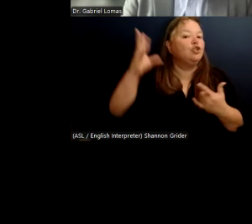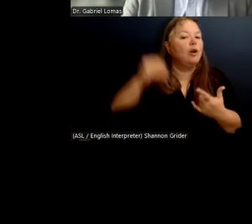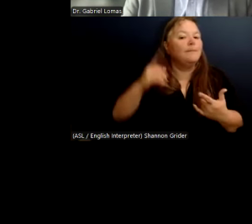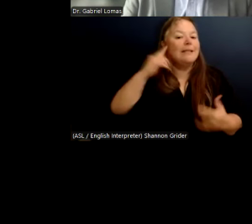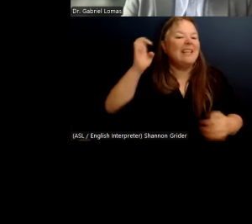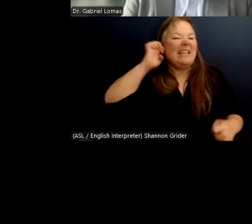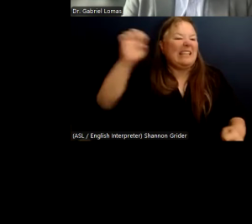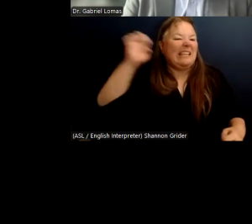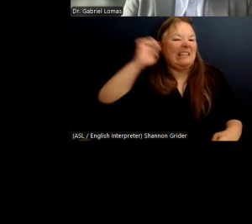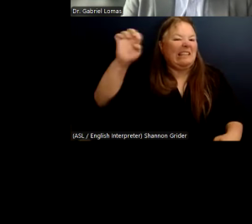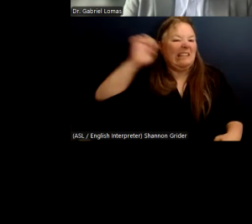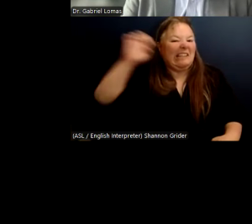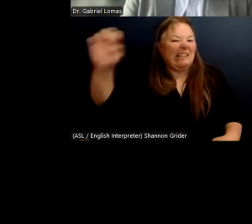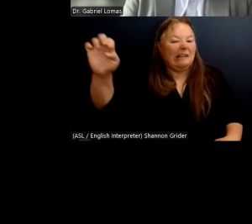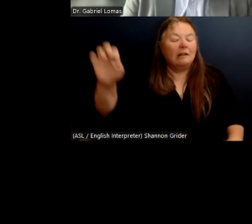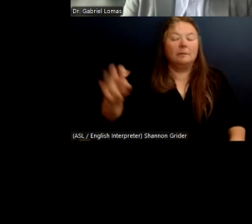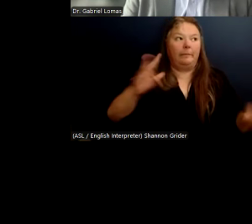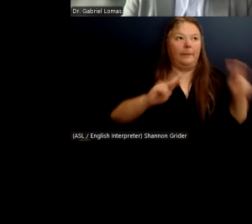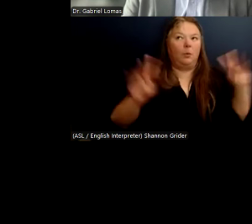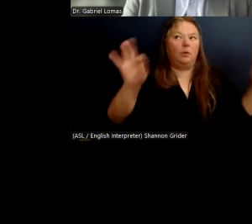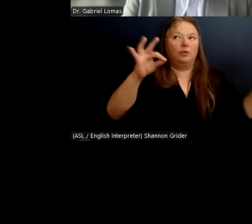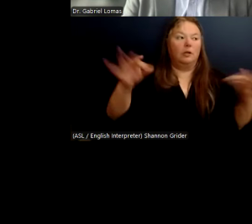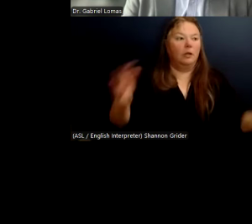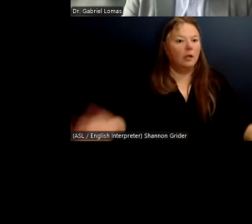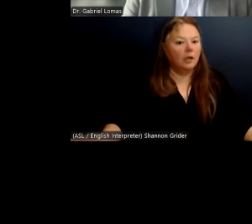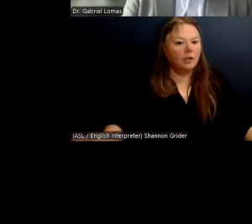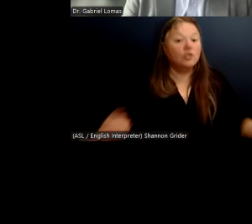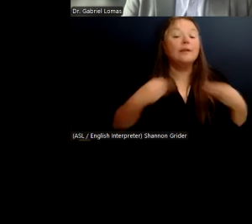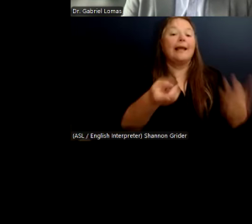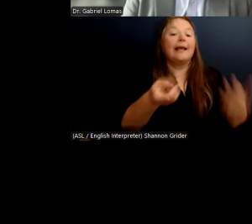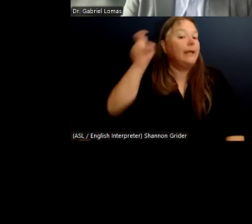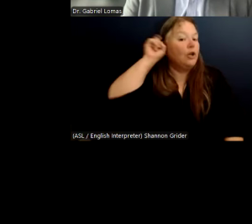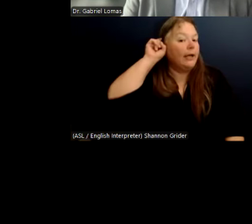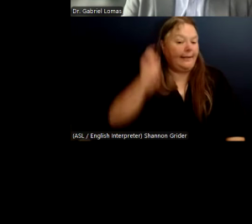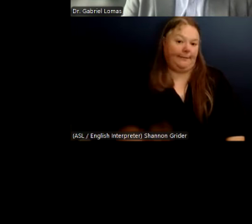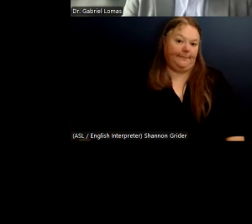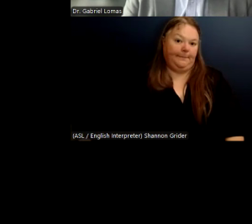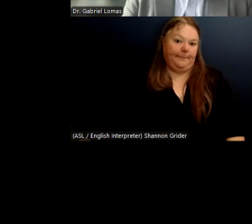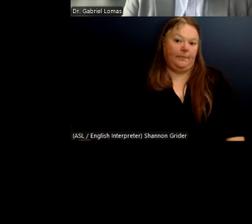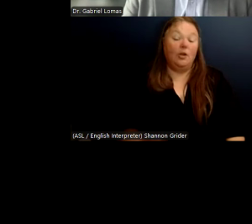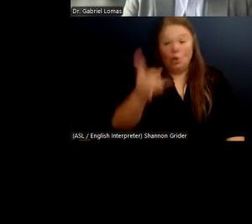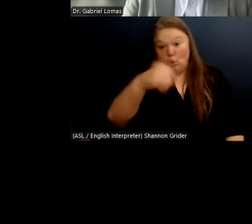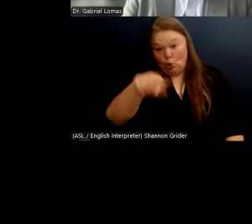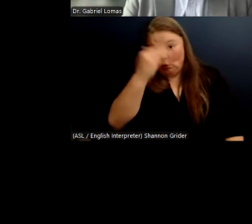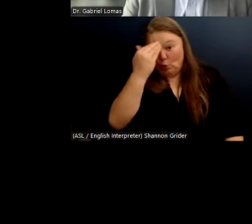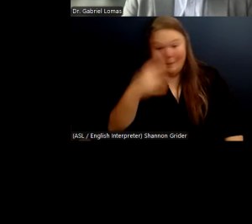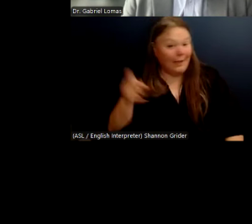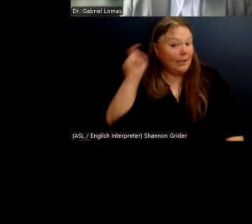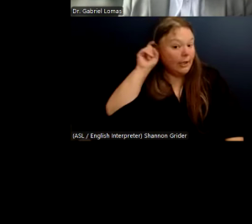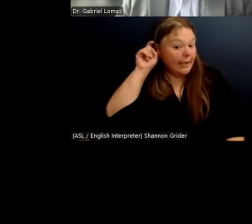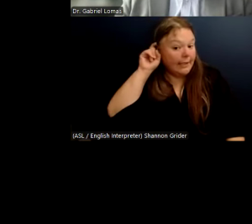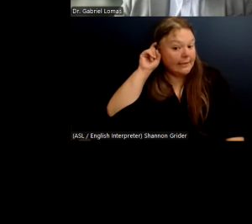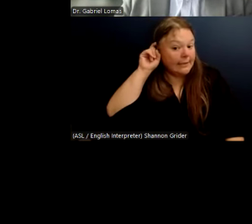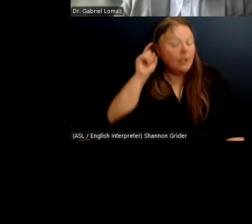was distracting. So then they gave him a hearing aid. Now, for those of you who are familiar with hearing aids, you go